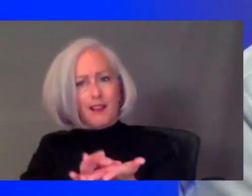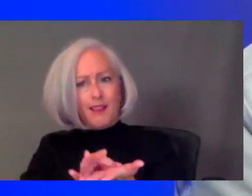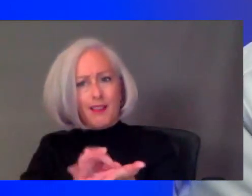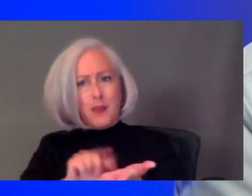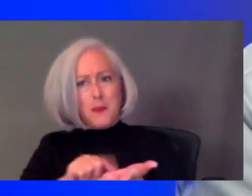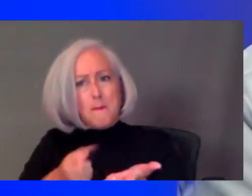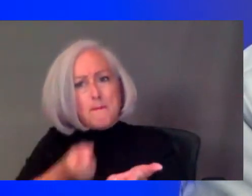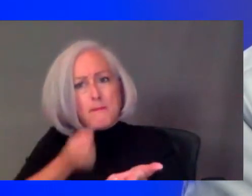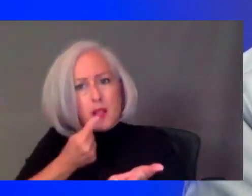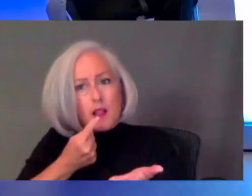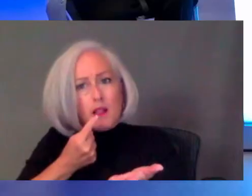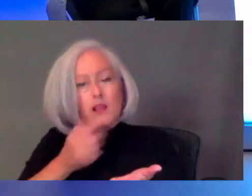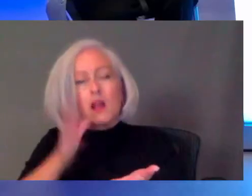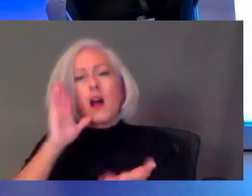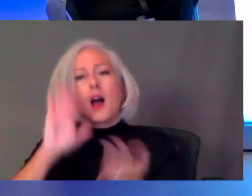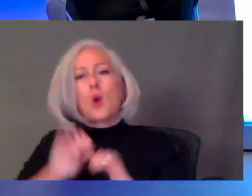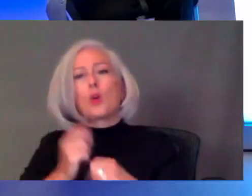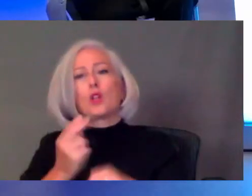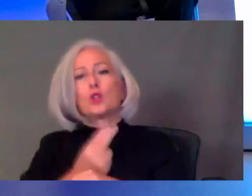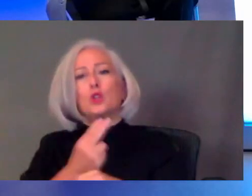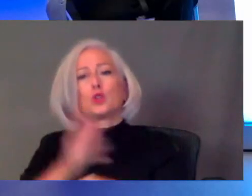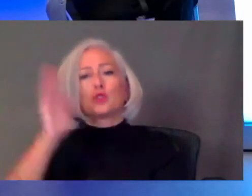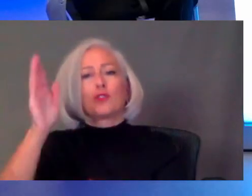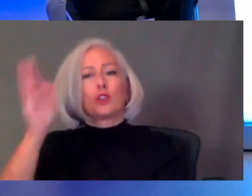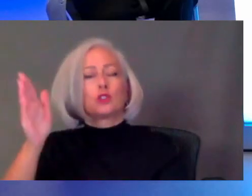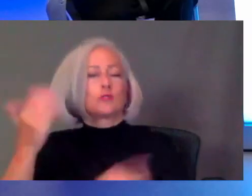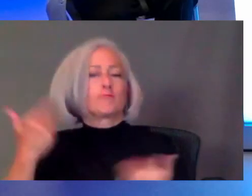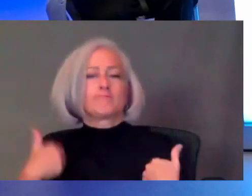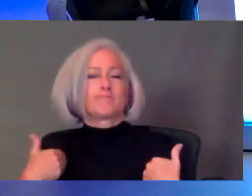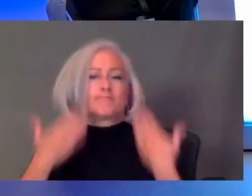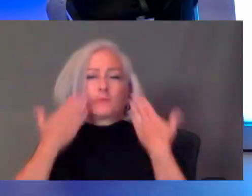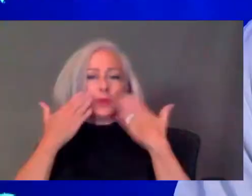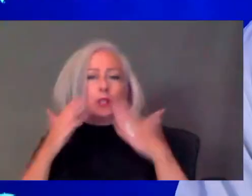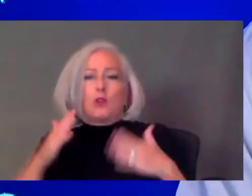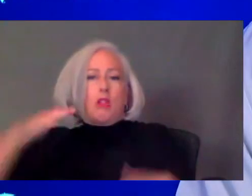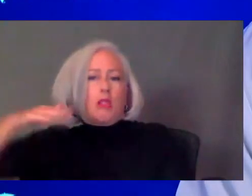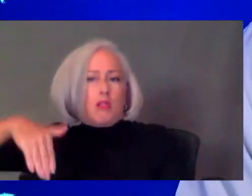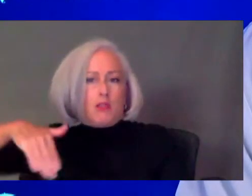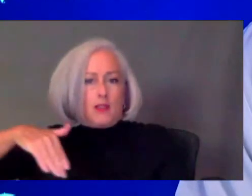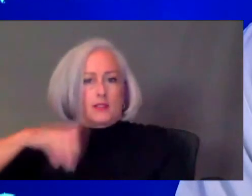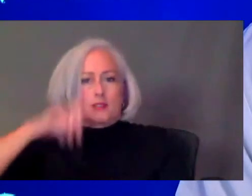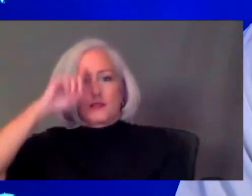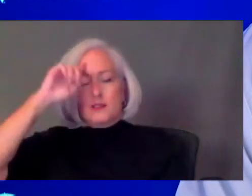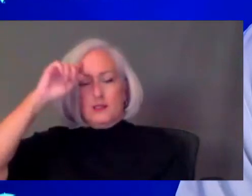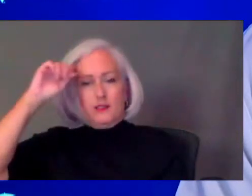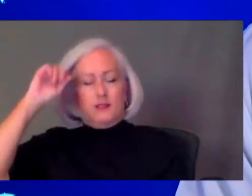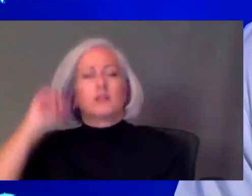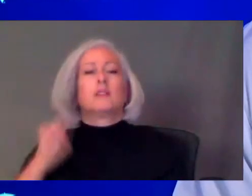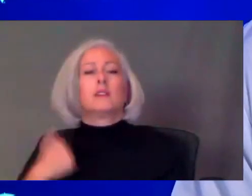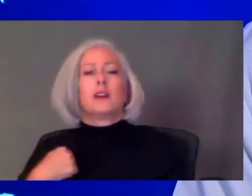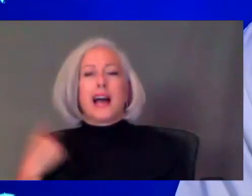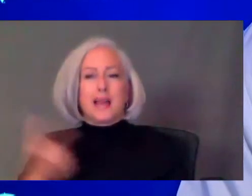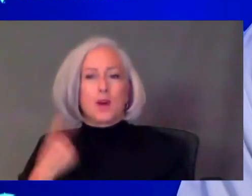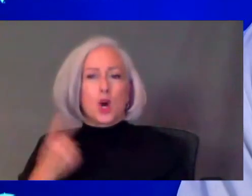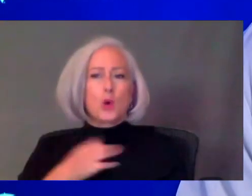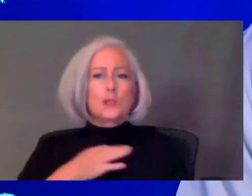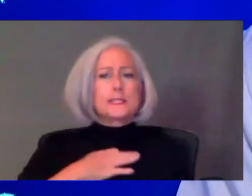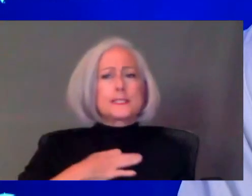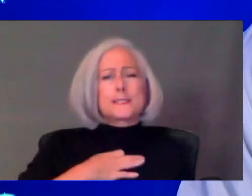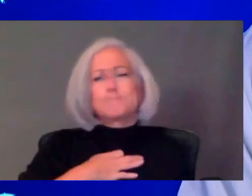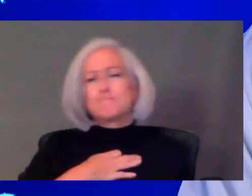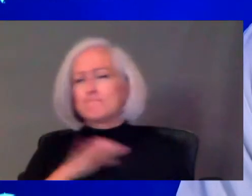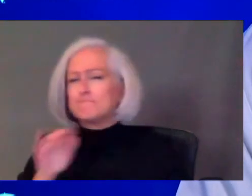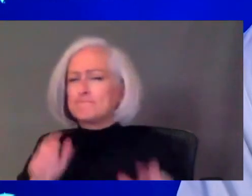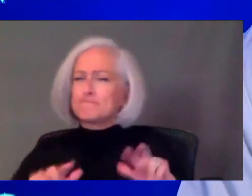and viral agents that we use as single therapy. But I think that is the issue you run into with antivirals as well, is are you going to